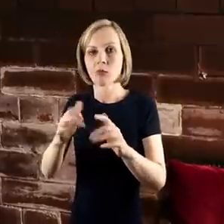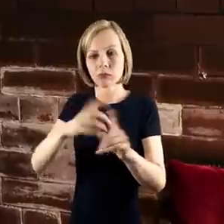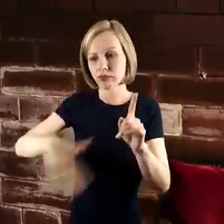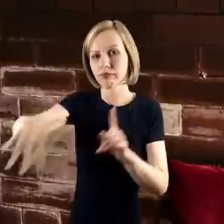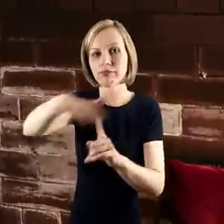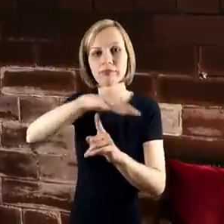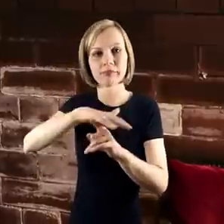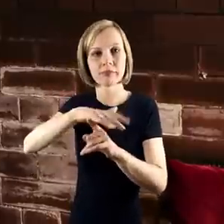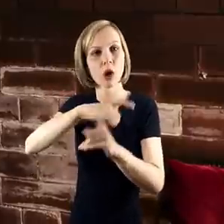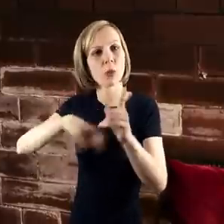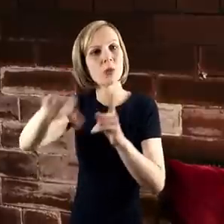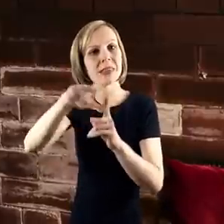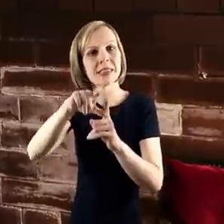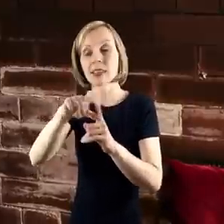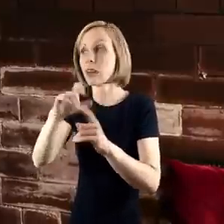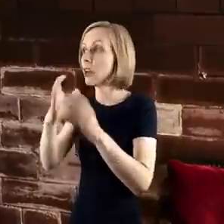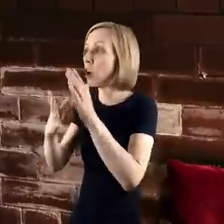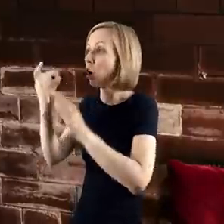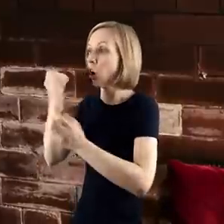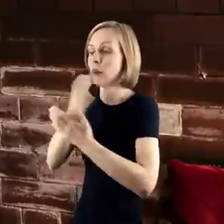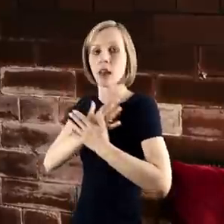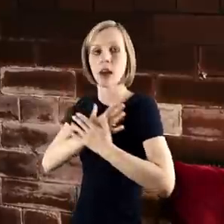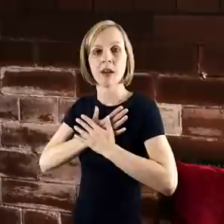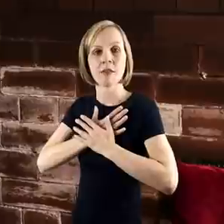of love, hear our prayer.